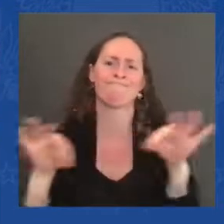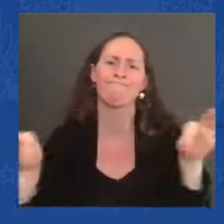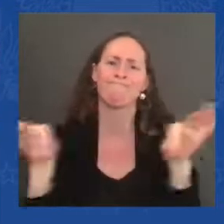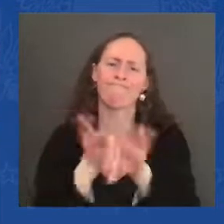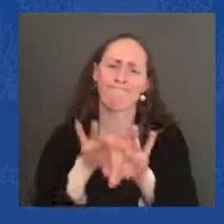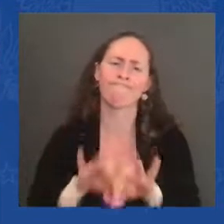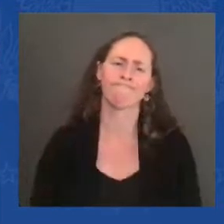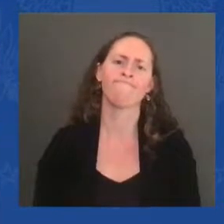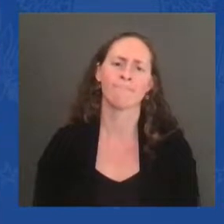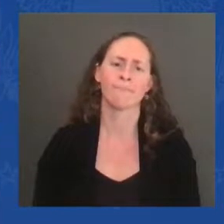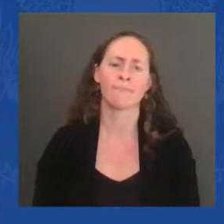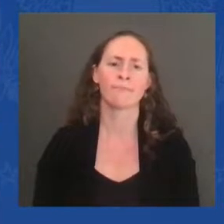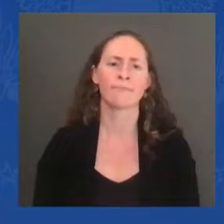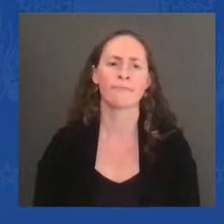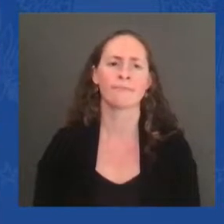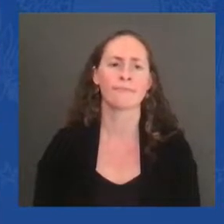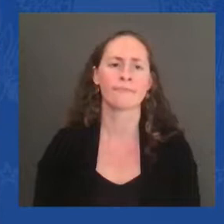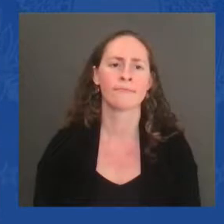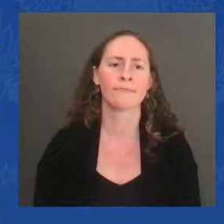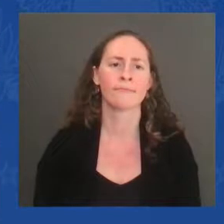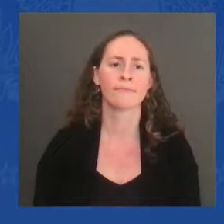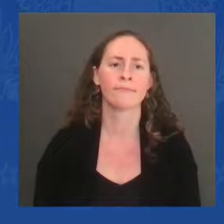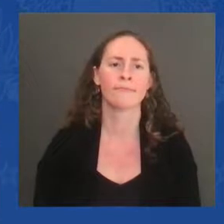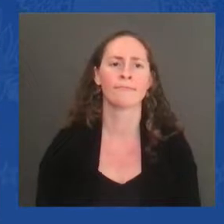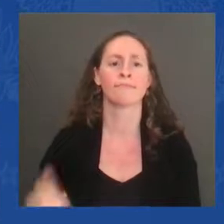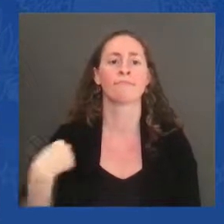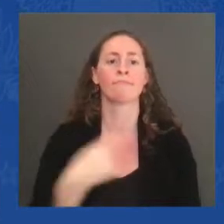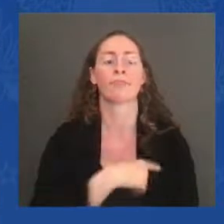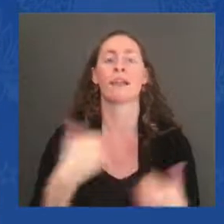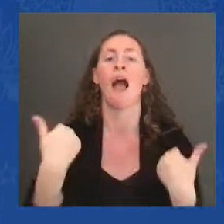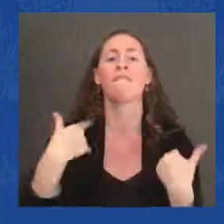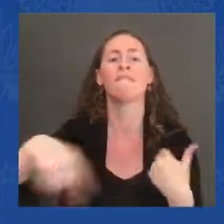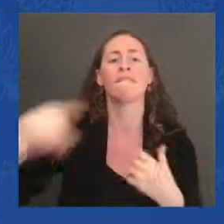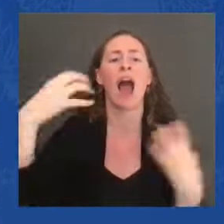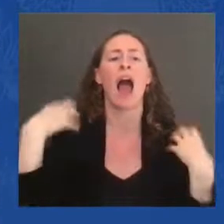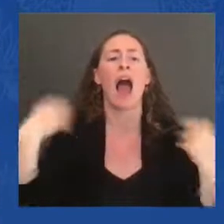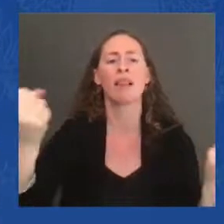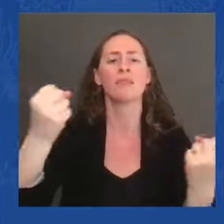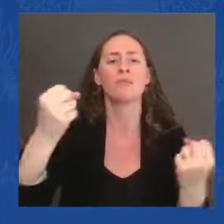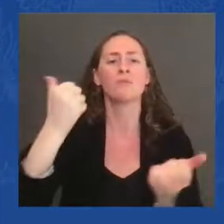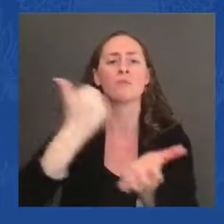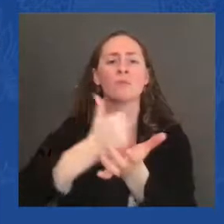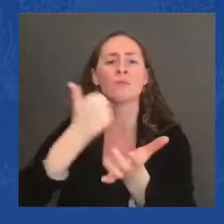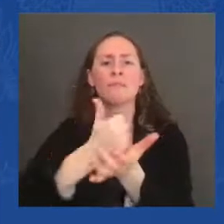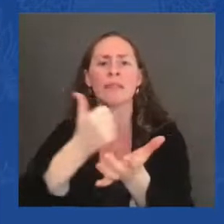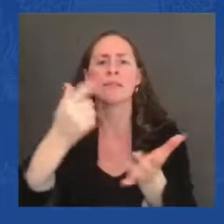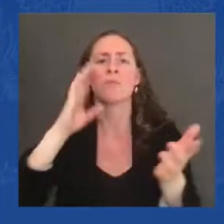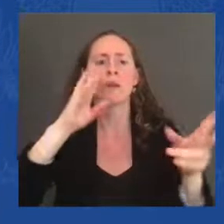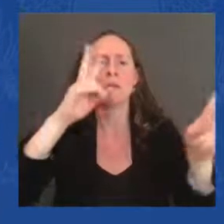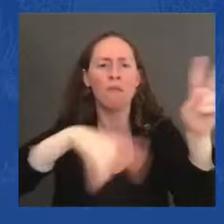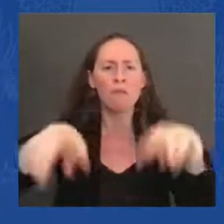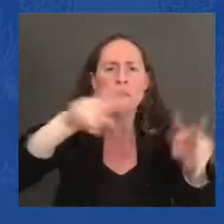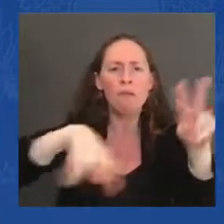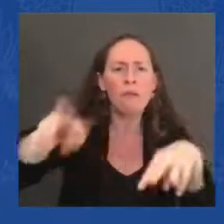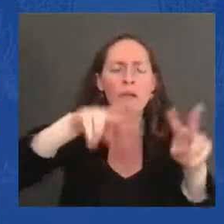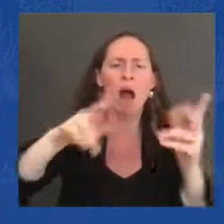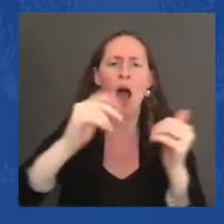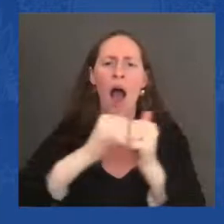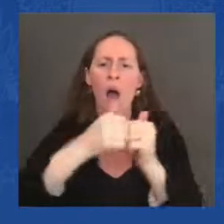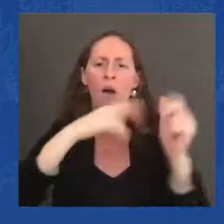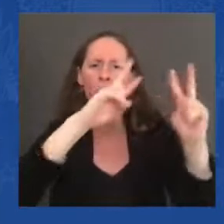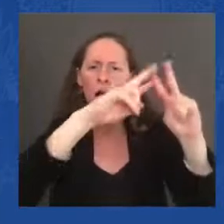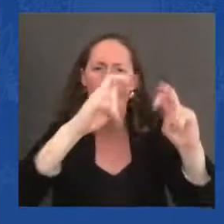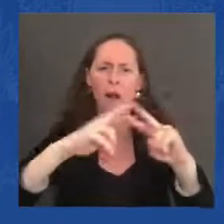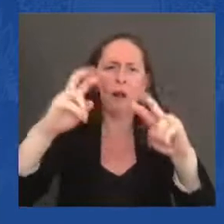the resiliency of these landscapes as we go and see the impacts of climate change. You know, and all of this is really